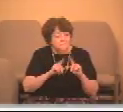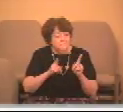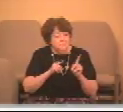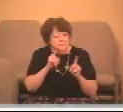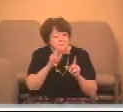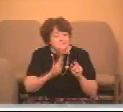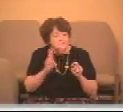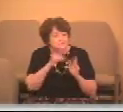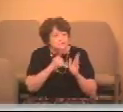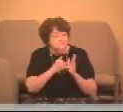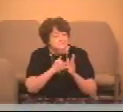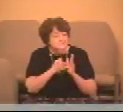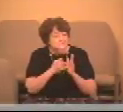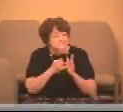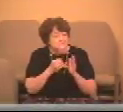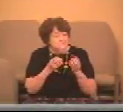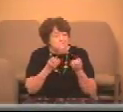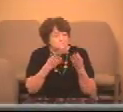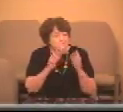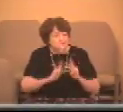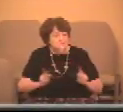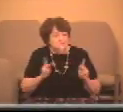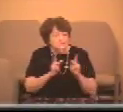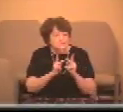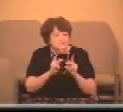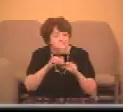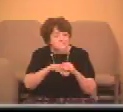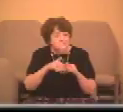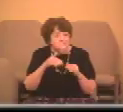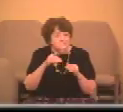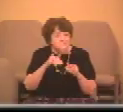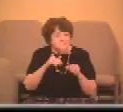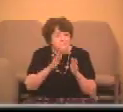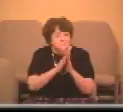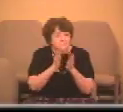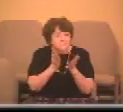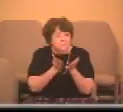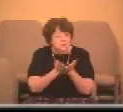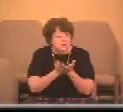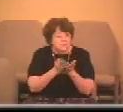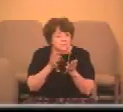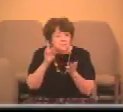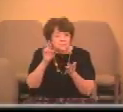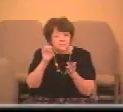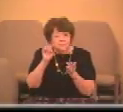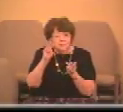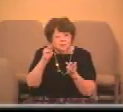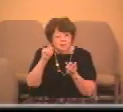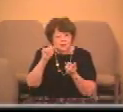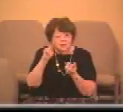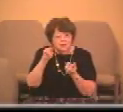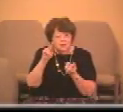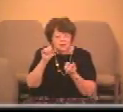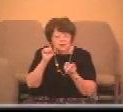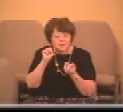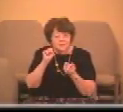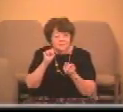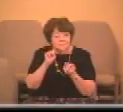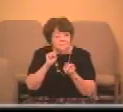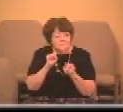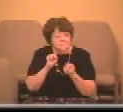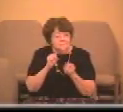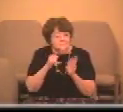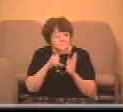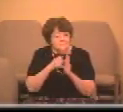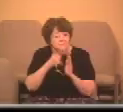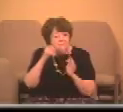places in Romans and other places. It's the word persevere. Look at those phrases.